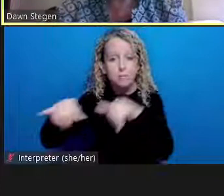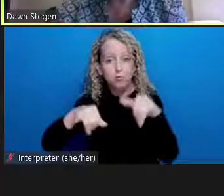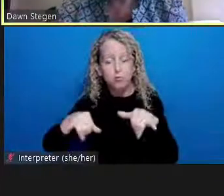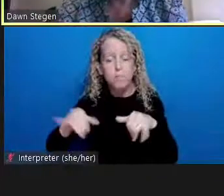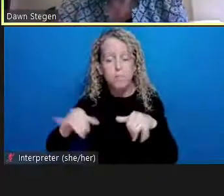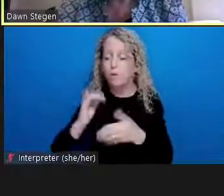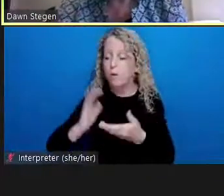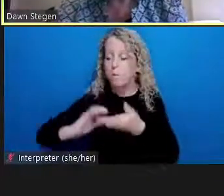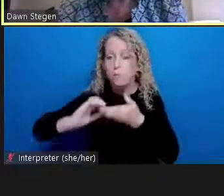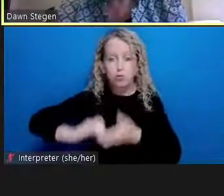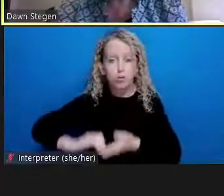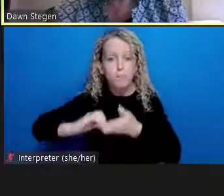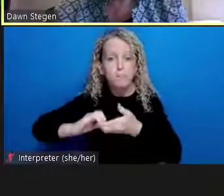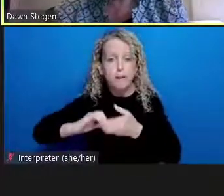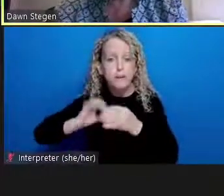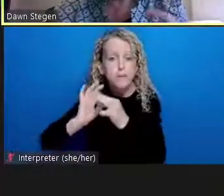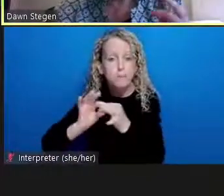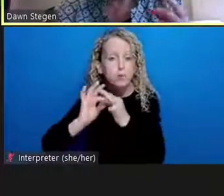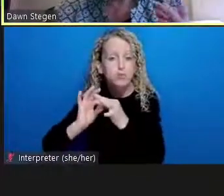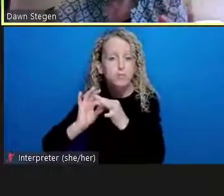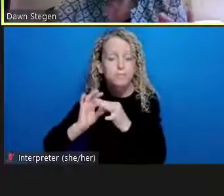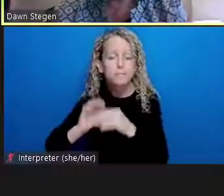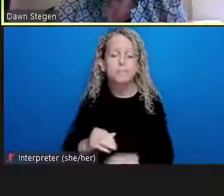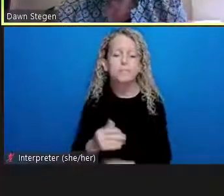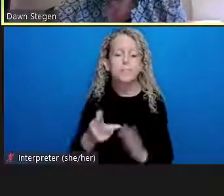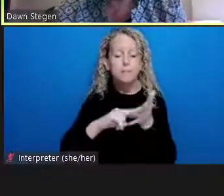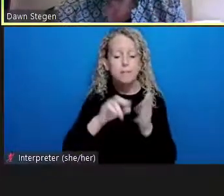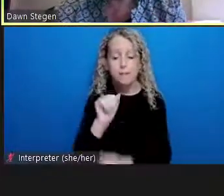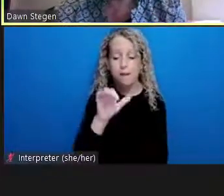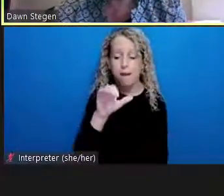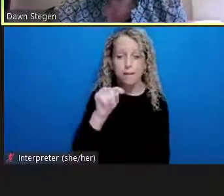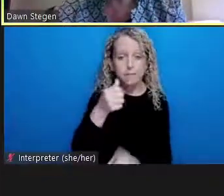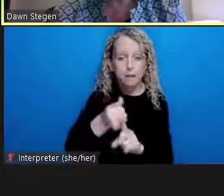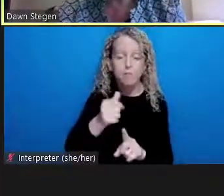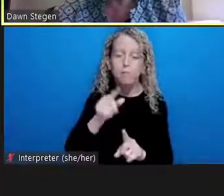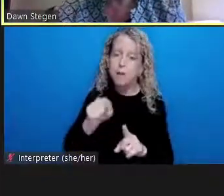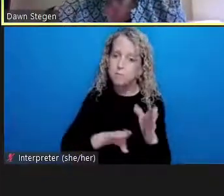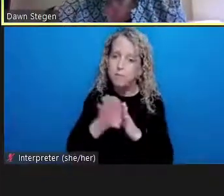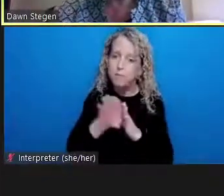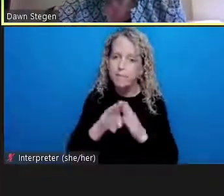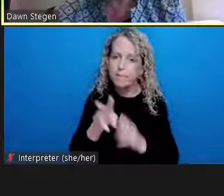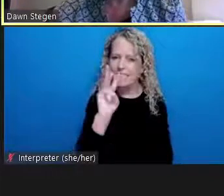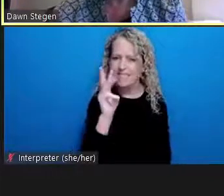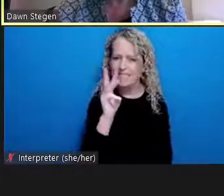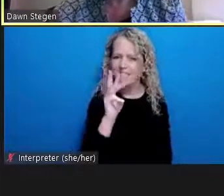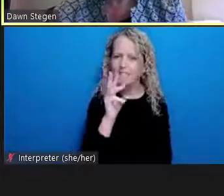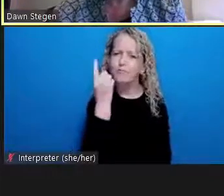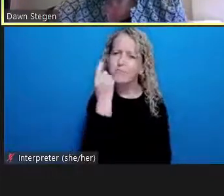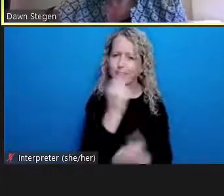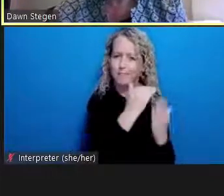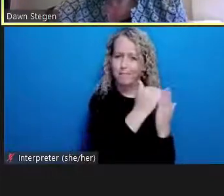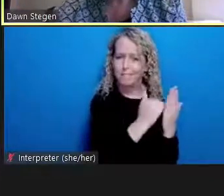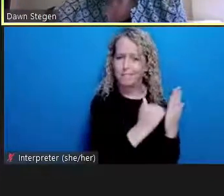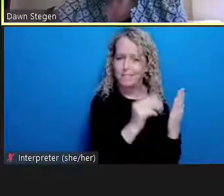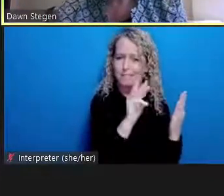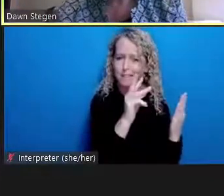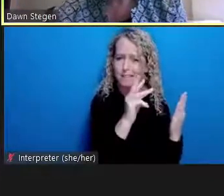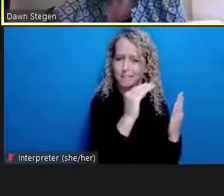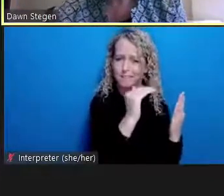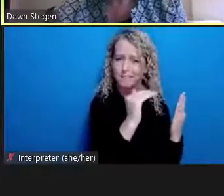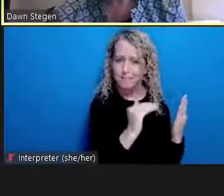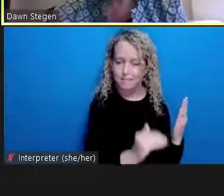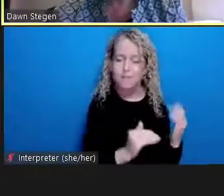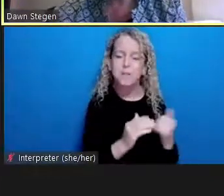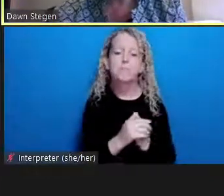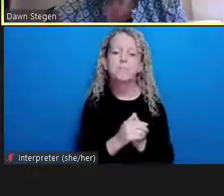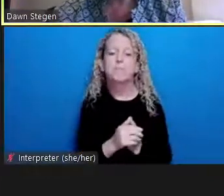collaboration. So the Act requires us to develop the 6 standards that I've just mentioned, and we're well underway with